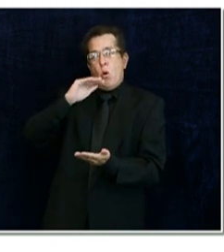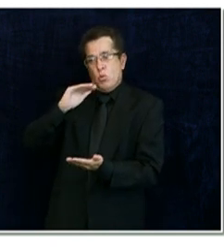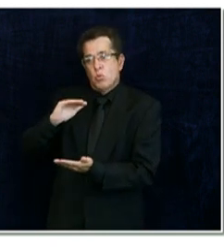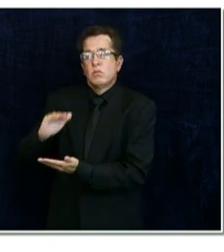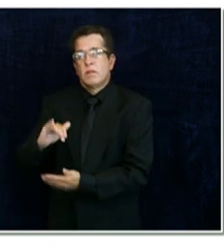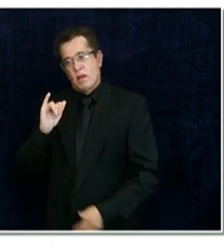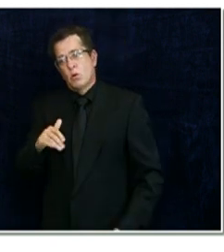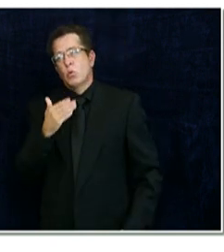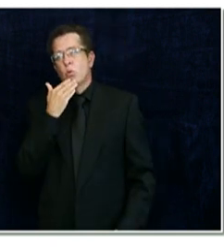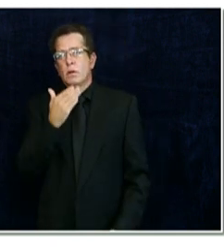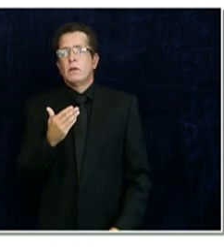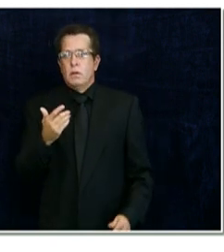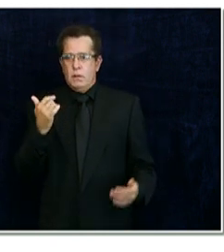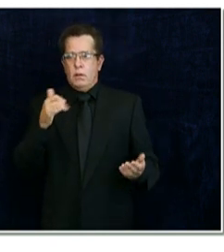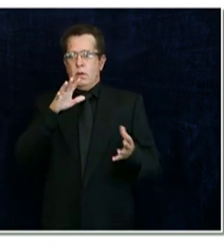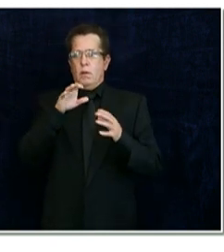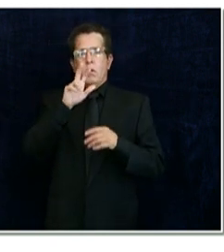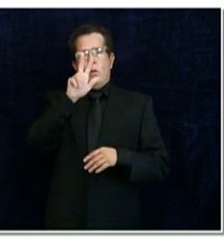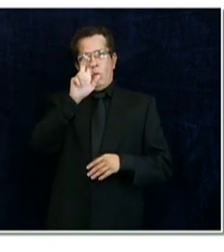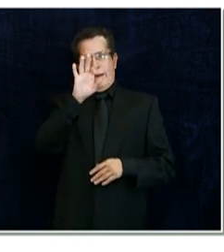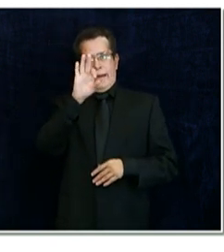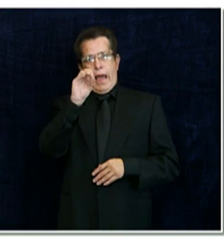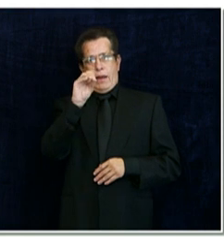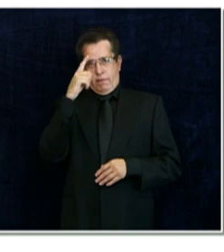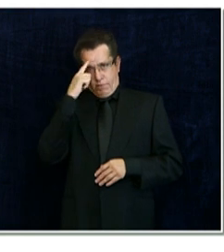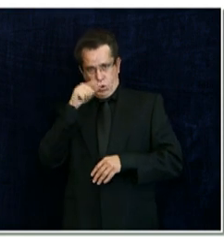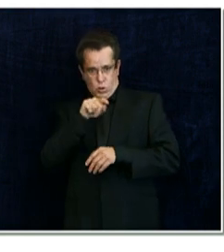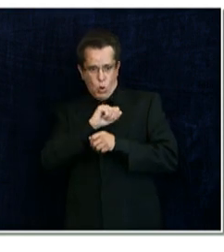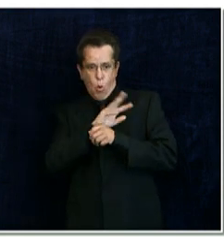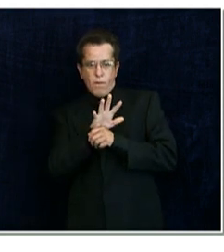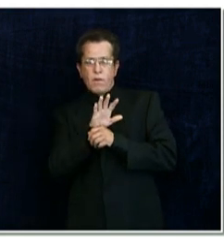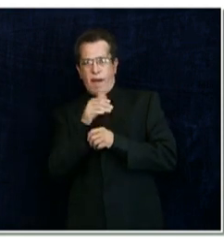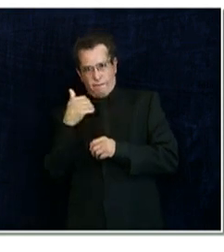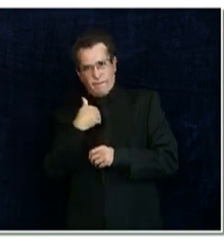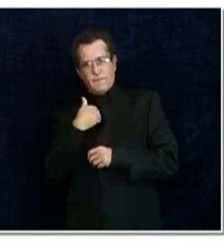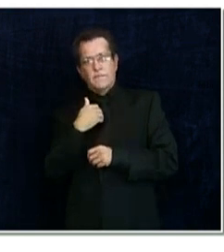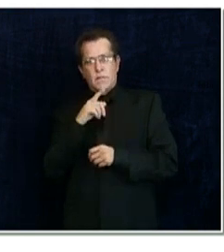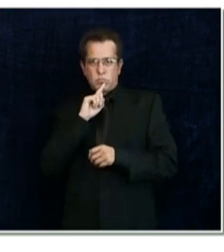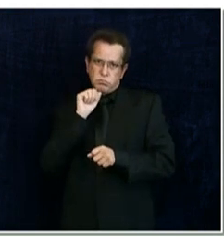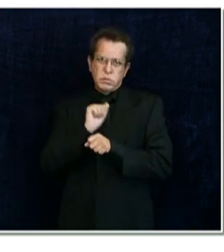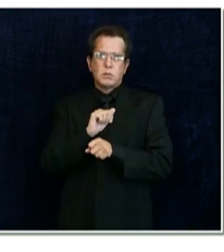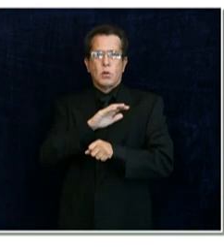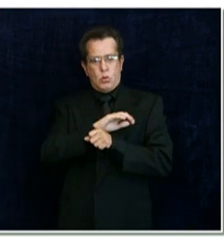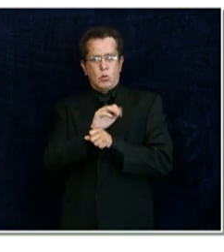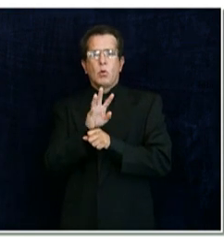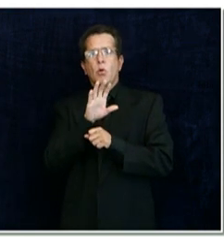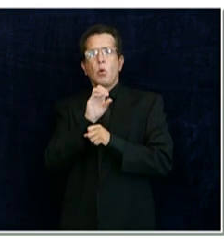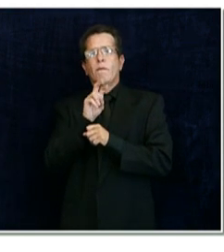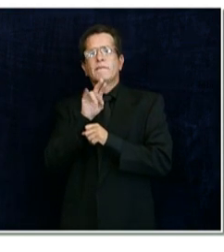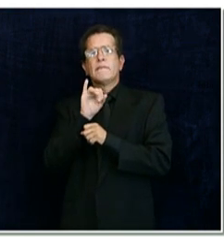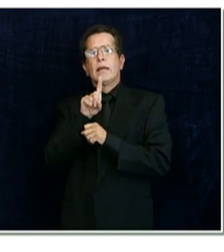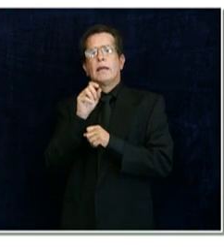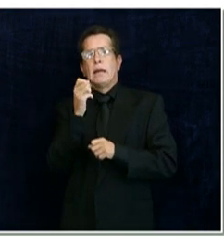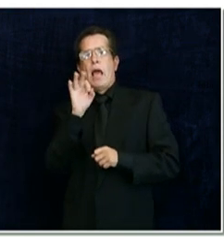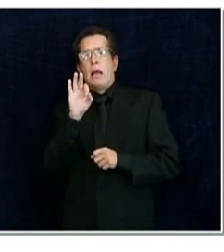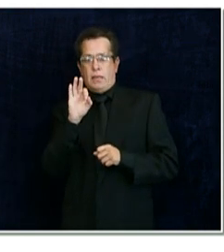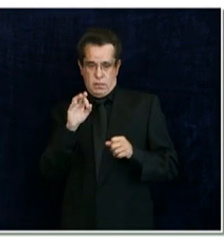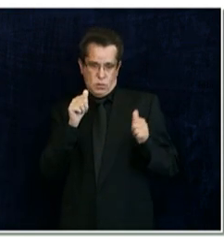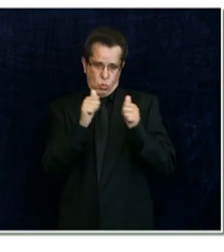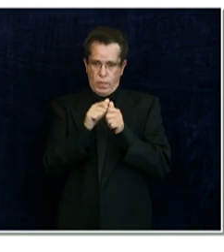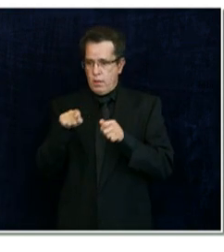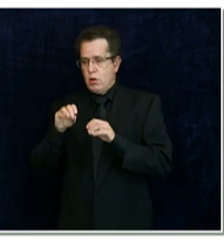Total hospitalizations, you take the 390 of COVID, which you will see here on the next chart at the bottom. You add the